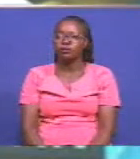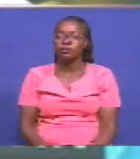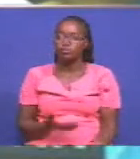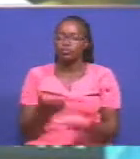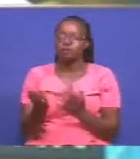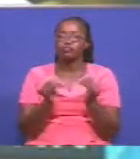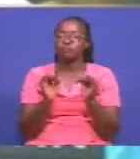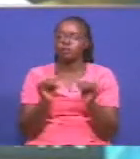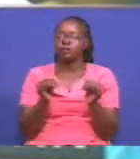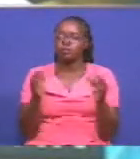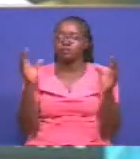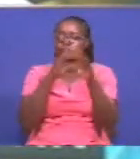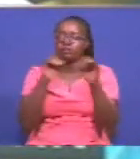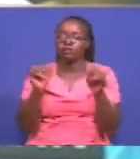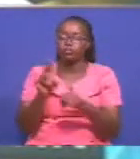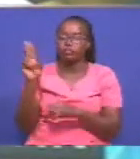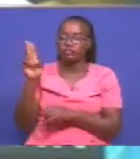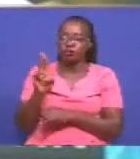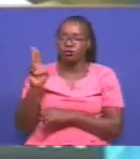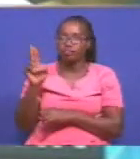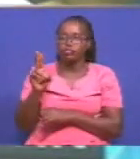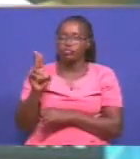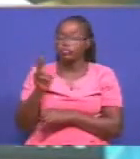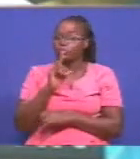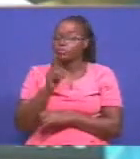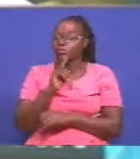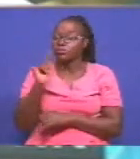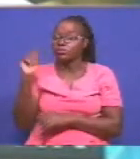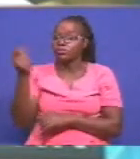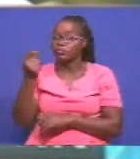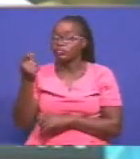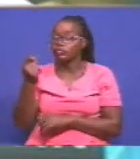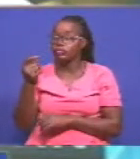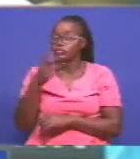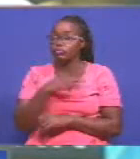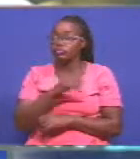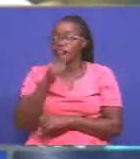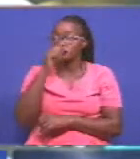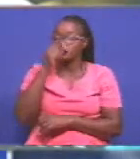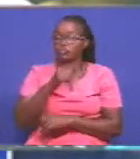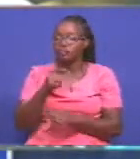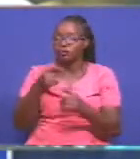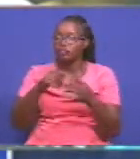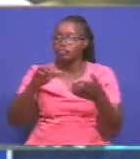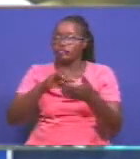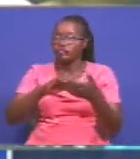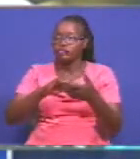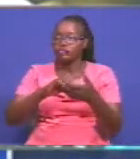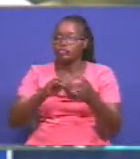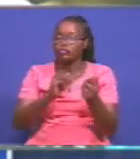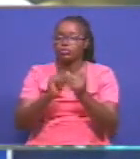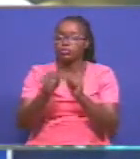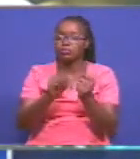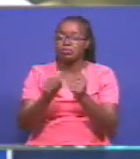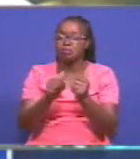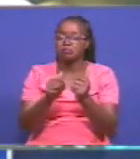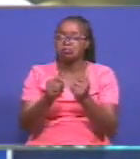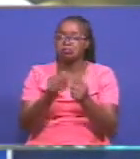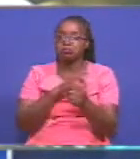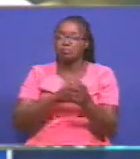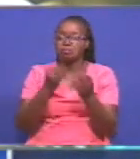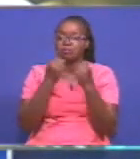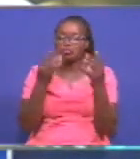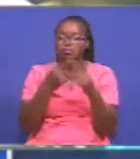Business, President Uhuru Kenyatta has cautioned Kenyans and Tanzanians from engaging in unnecessary competition and